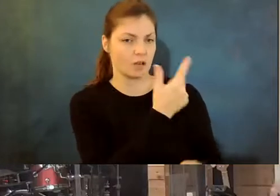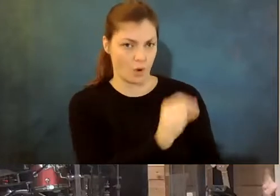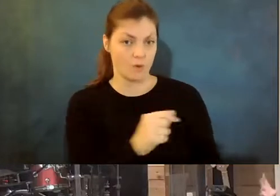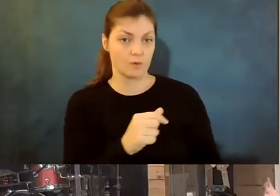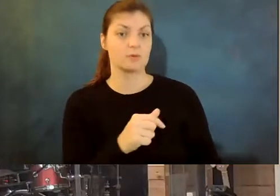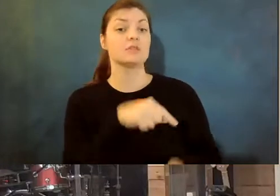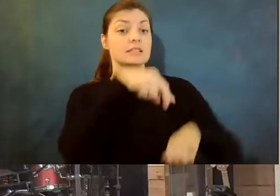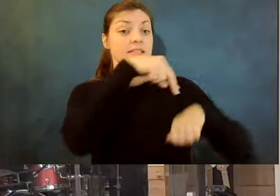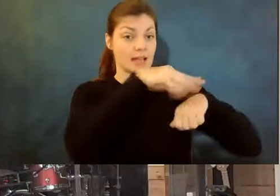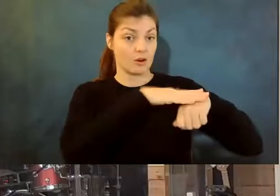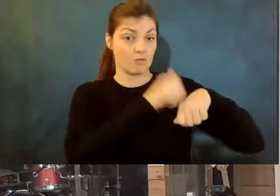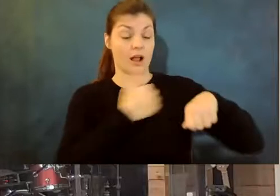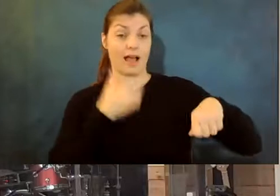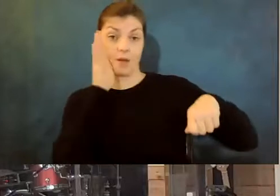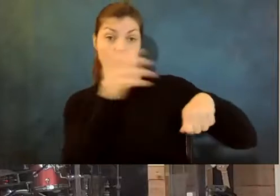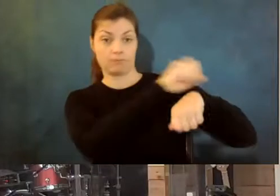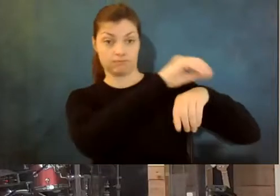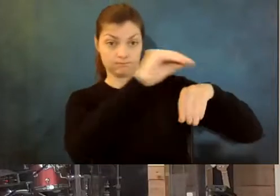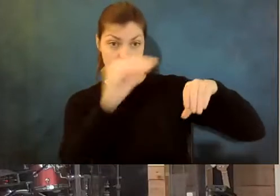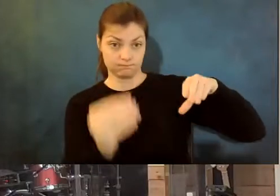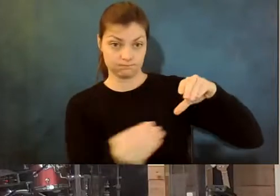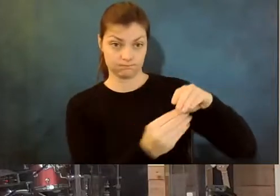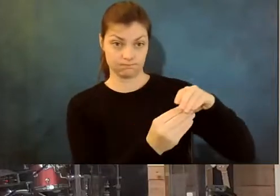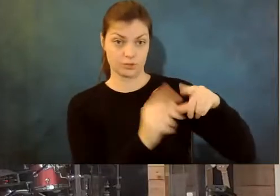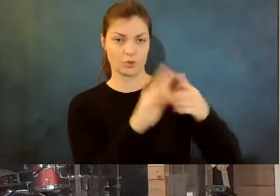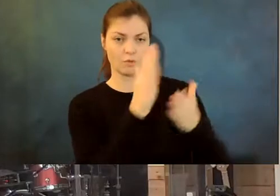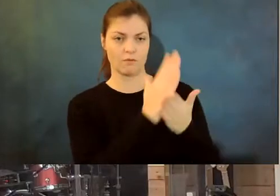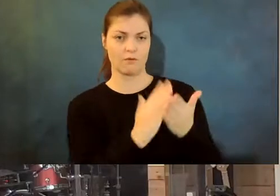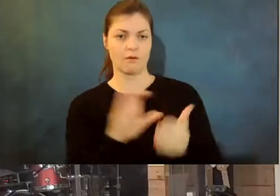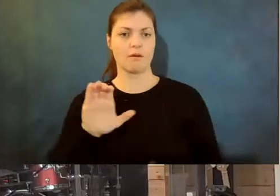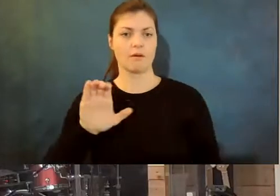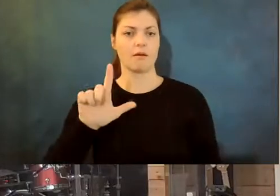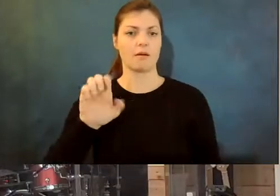on the rock, then I will put you in the cleft of the rock. What's a cleft?